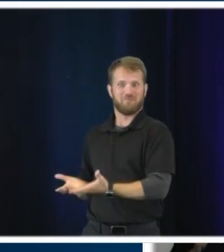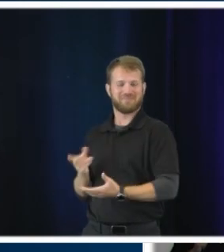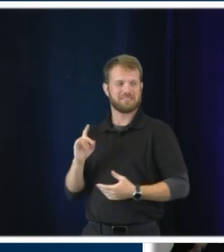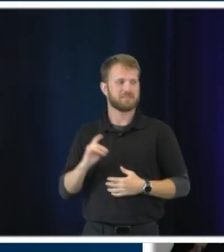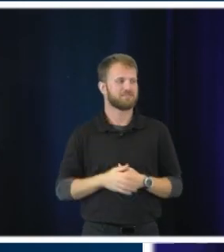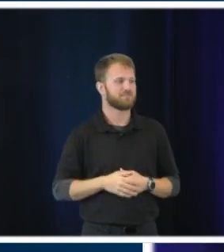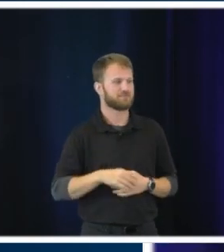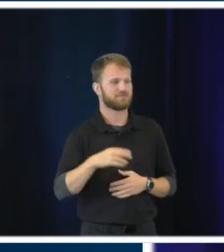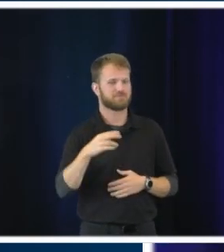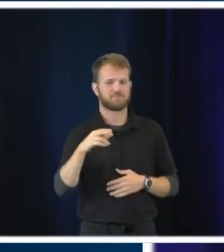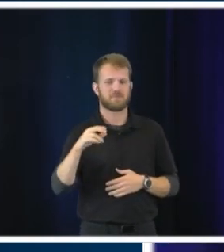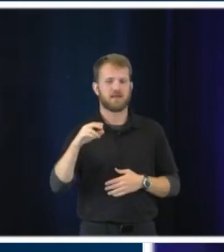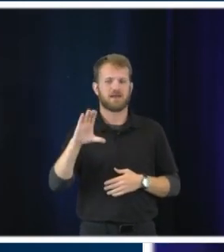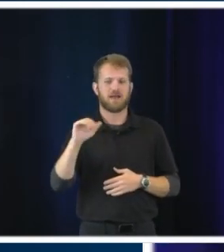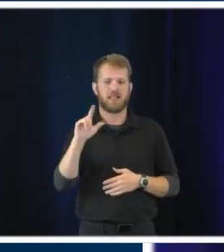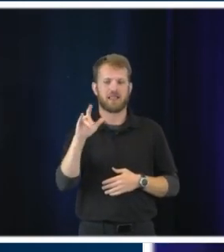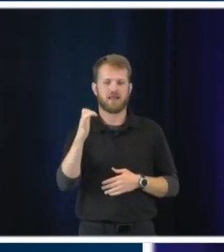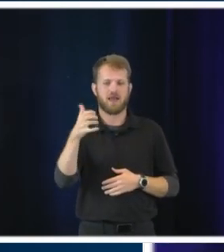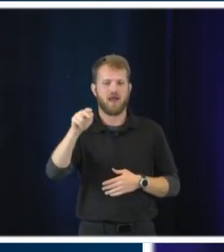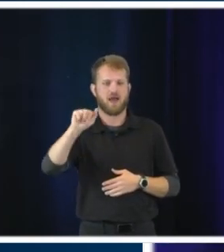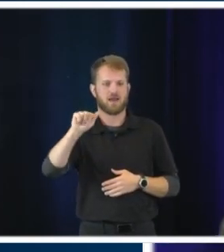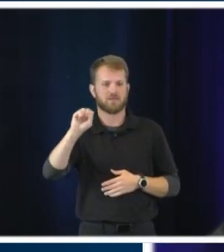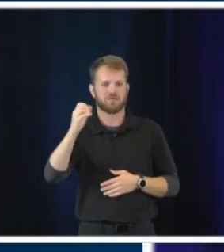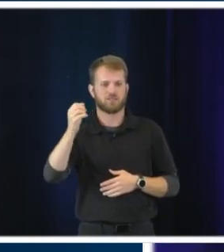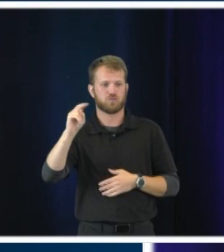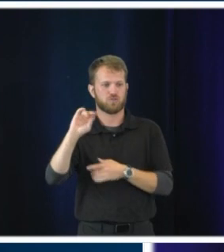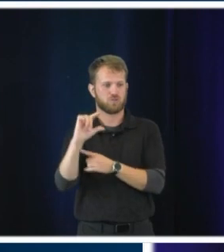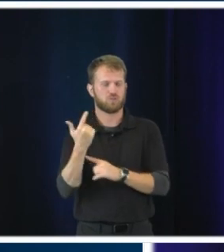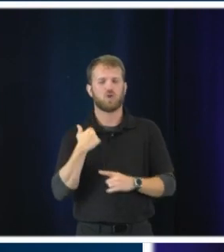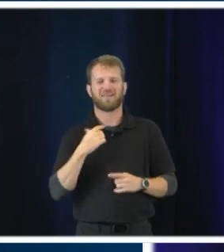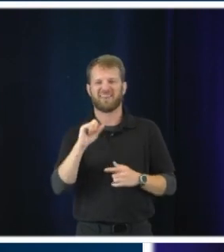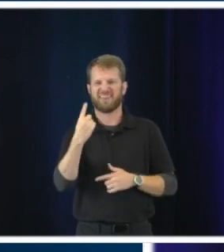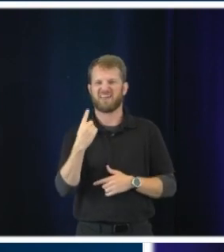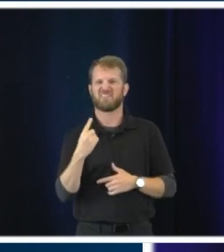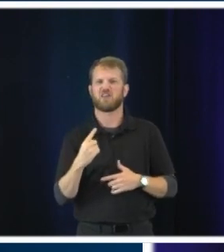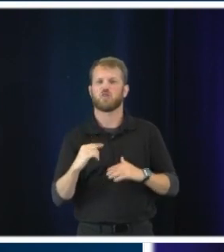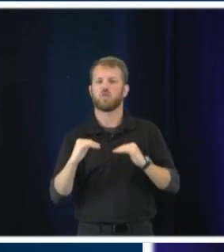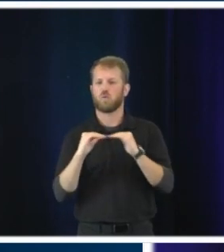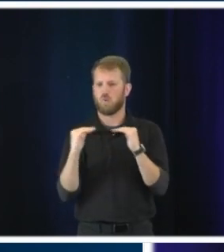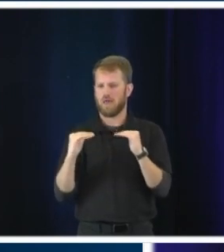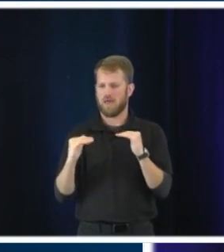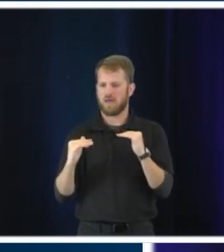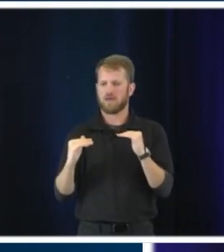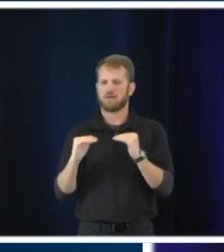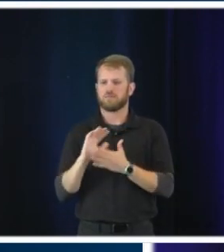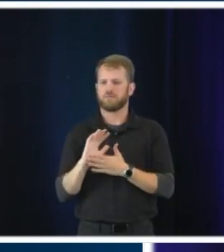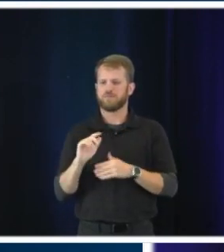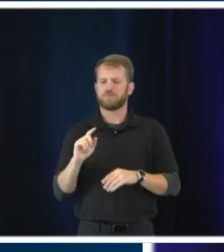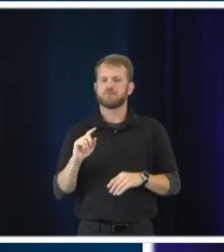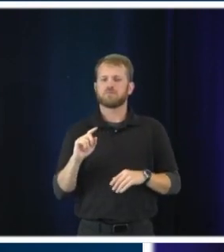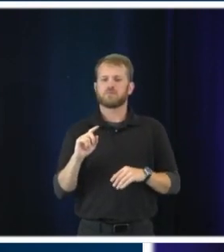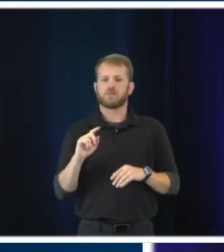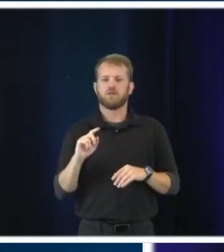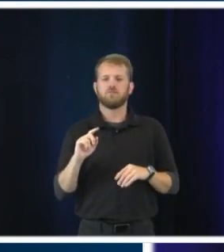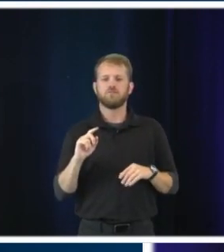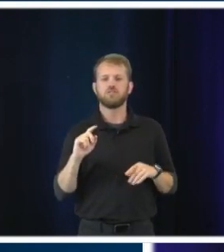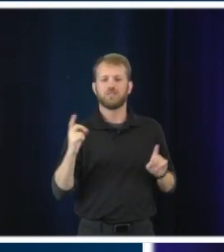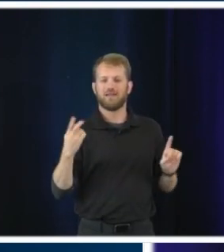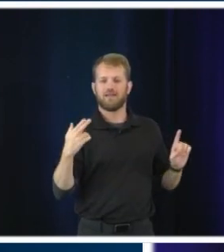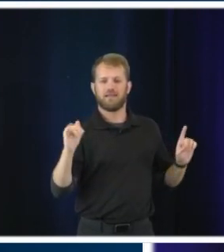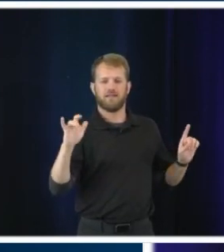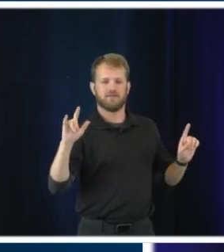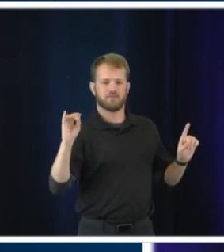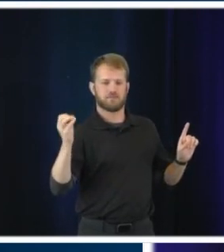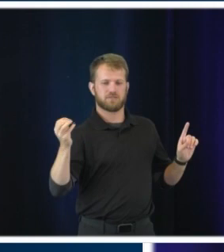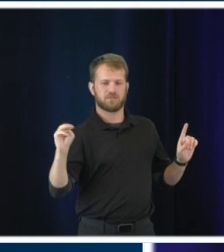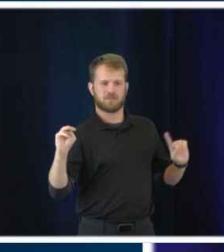Kaliana Song attends Columbus Preparatory and is in the 11th grade. Kaliana is a volunteer at Hilltop Early Learning